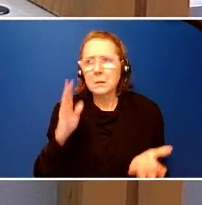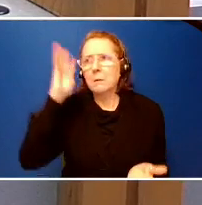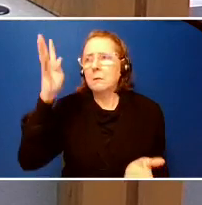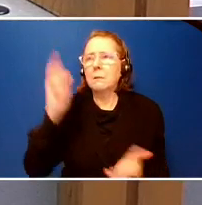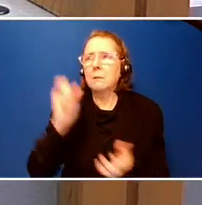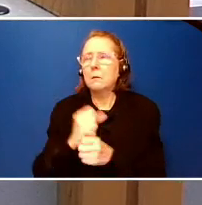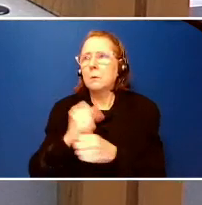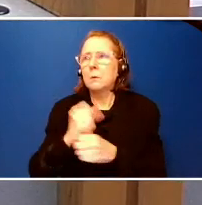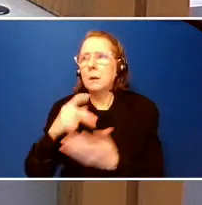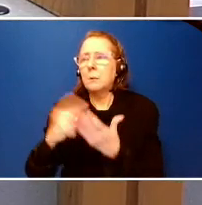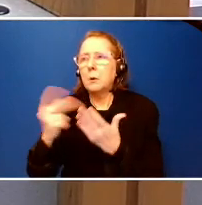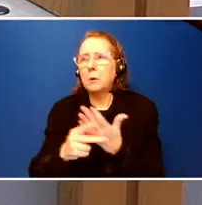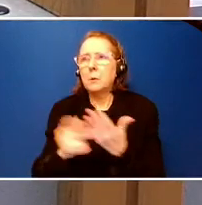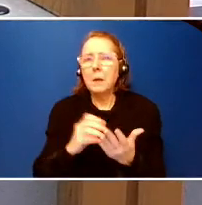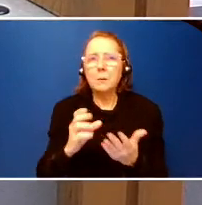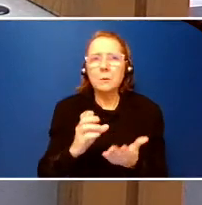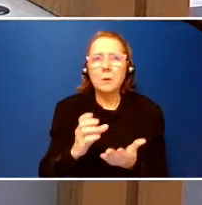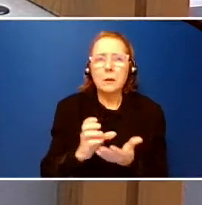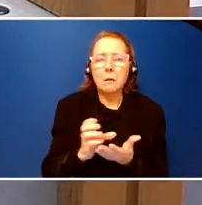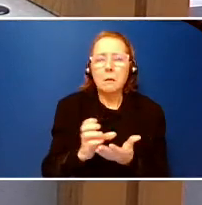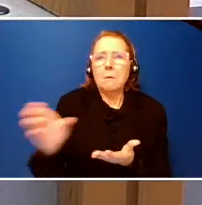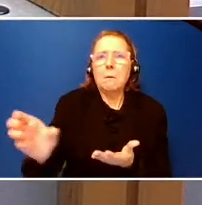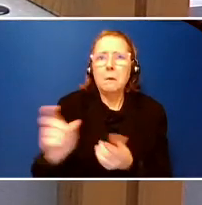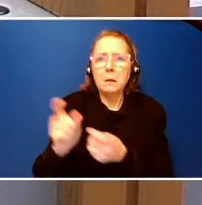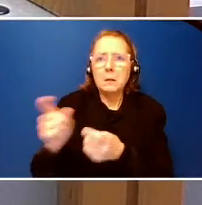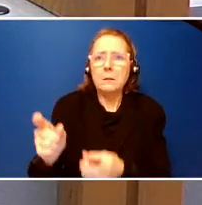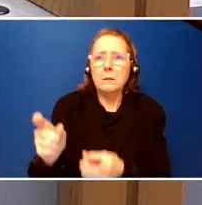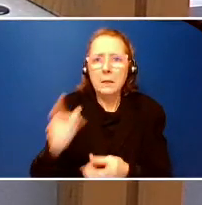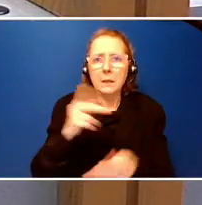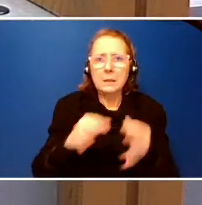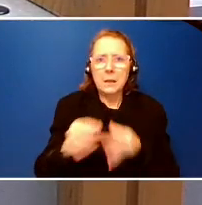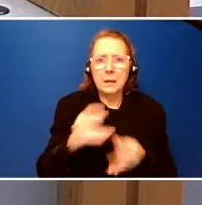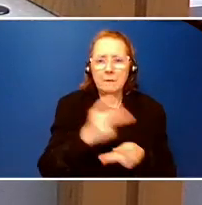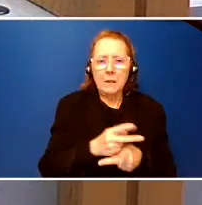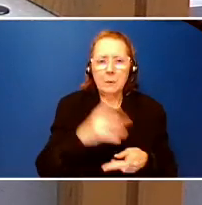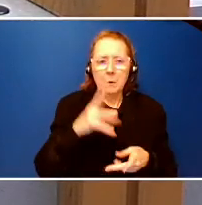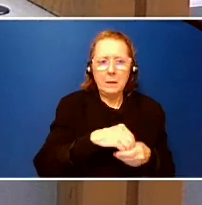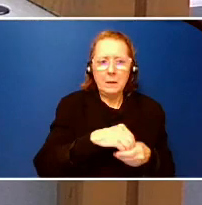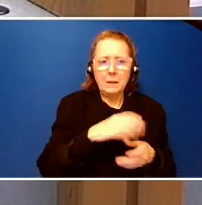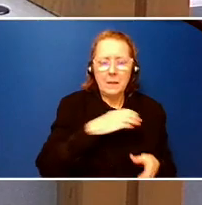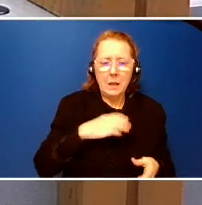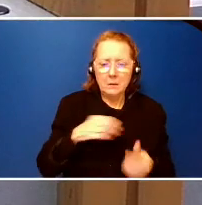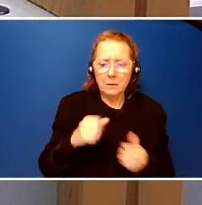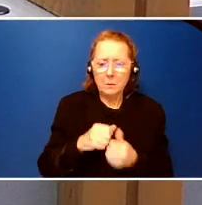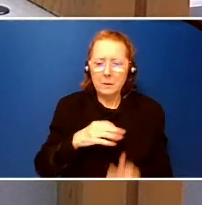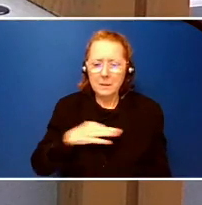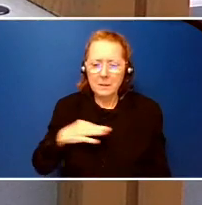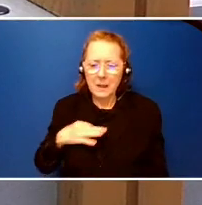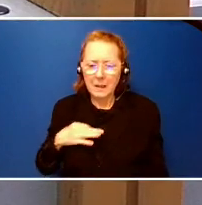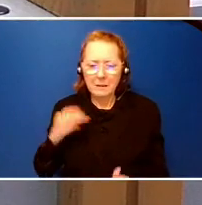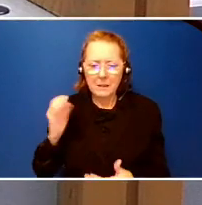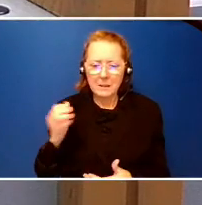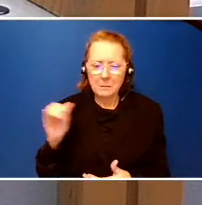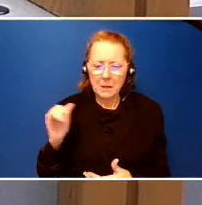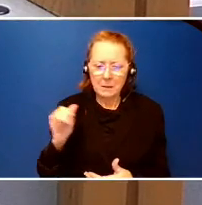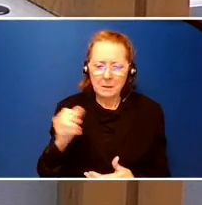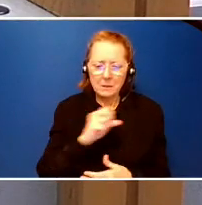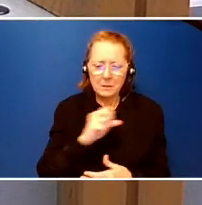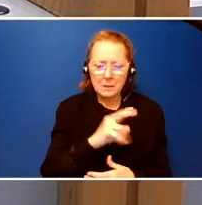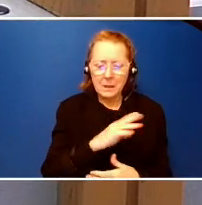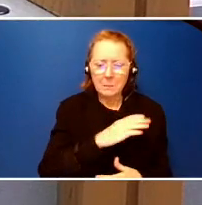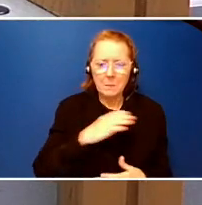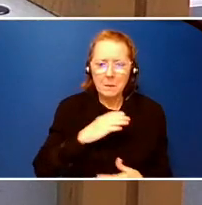outsource. It feels like we're starting to outsource this instead of keeping it here at the council with the staff. It seems like there's a subcommittee that gets created